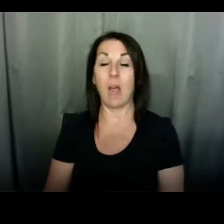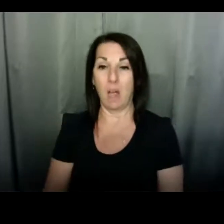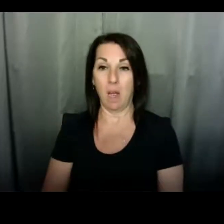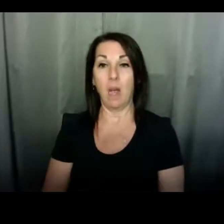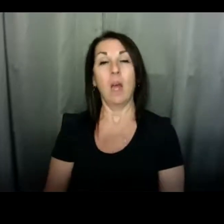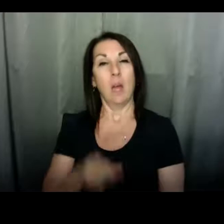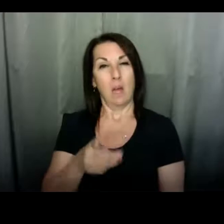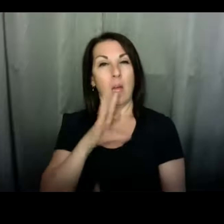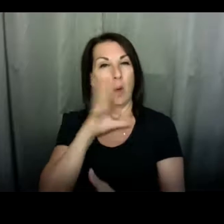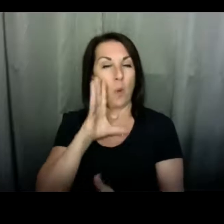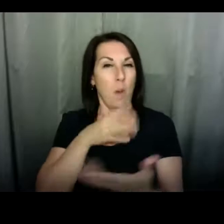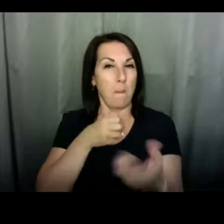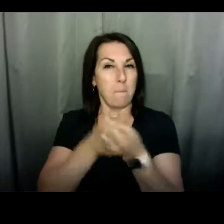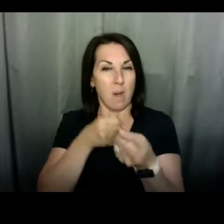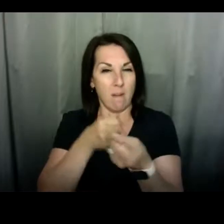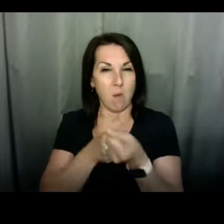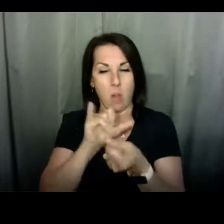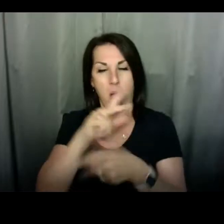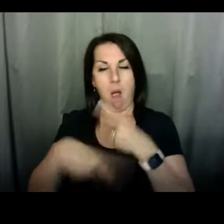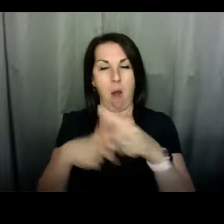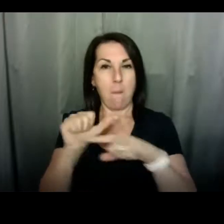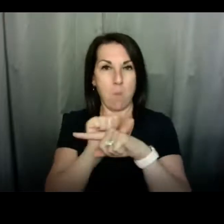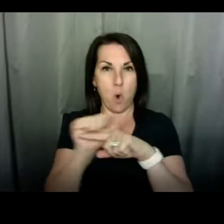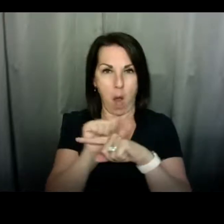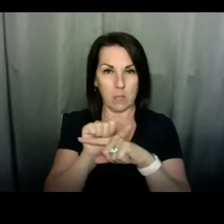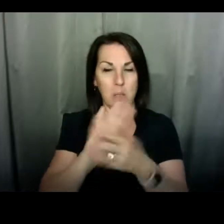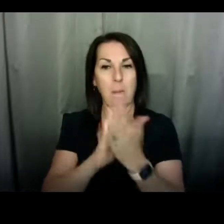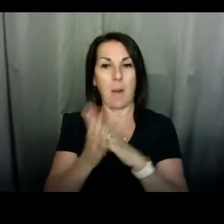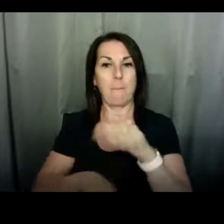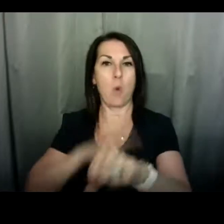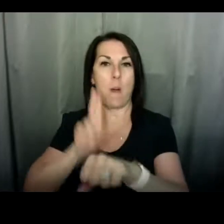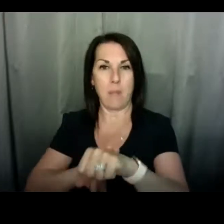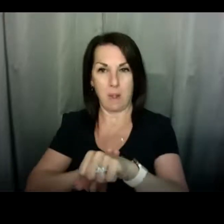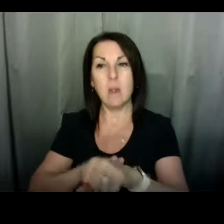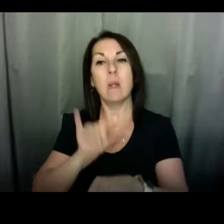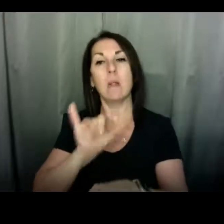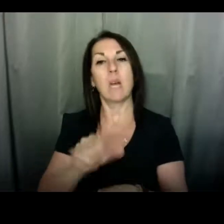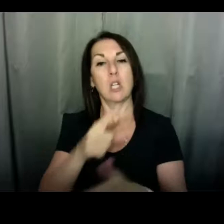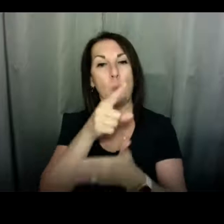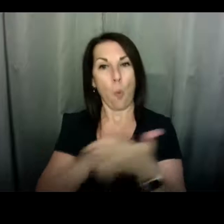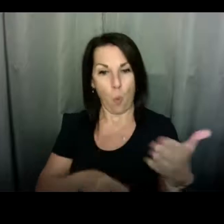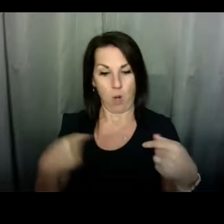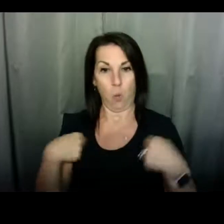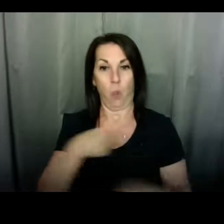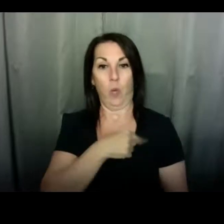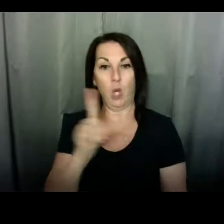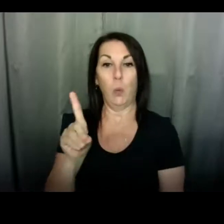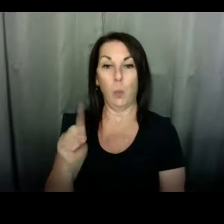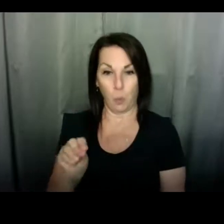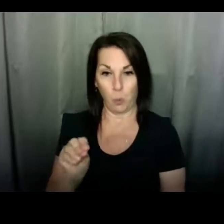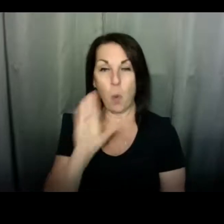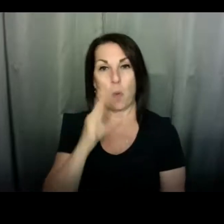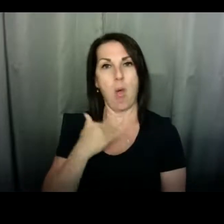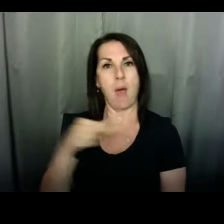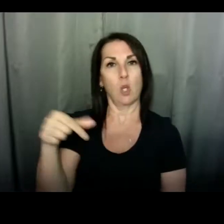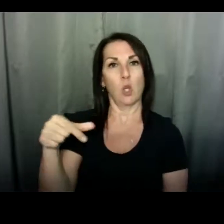promote inclusive practice. So that's really kind of like what Dee does. We're going to have a Q&A at